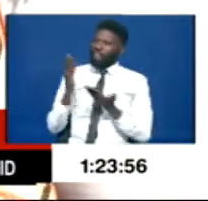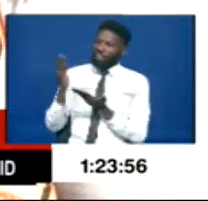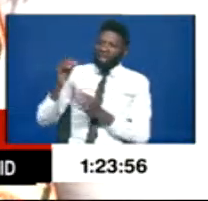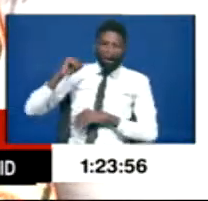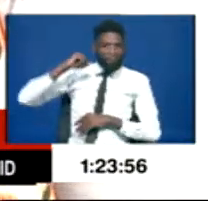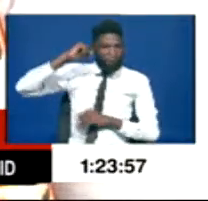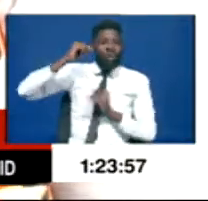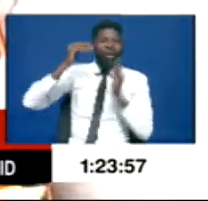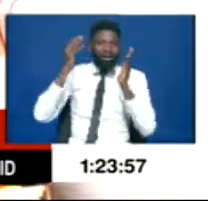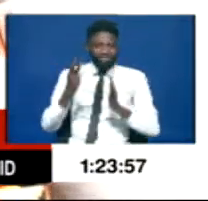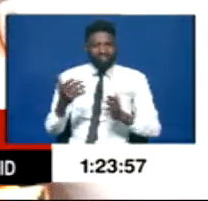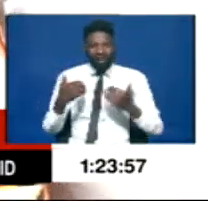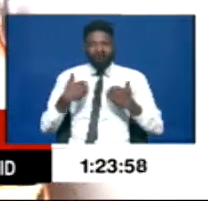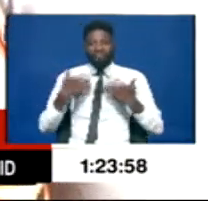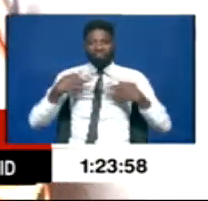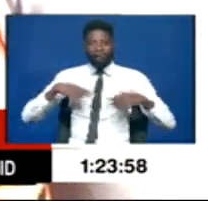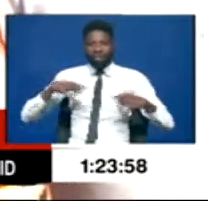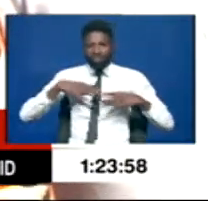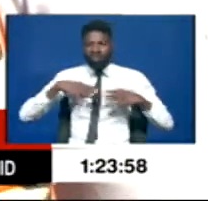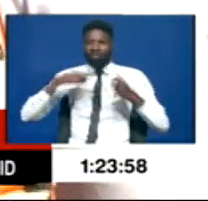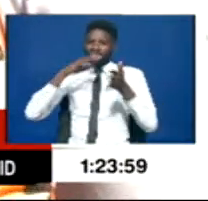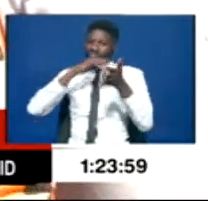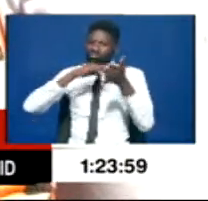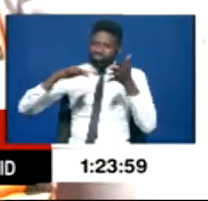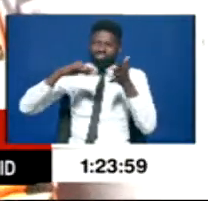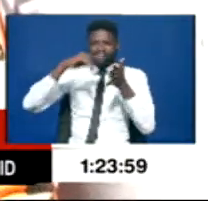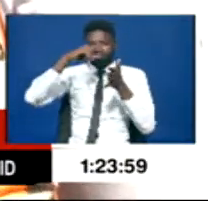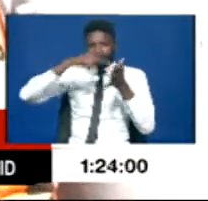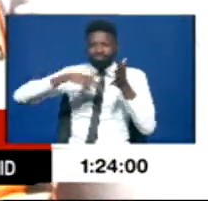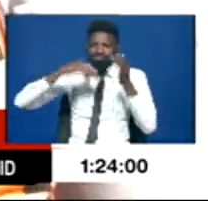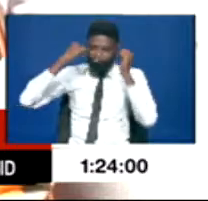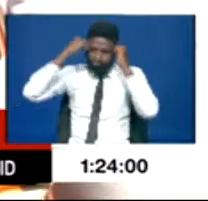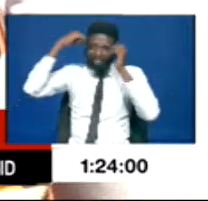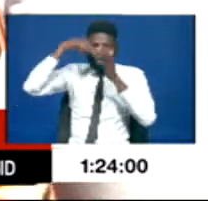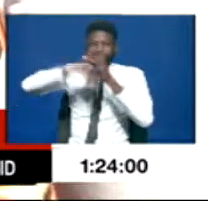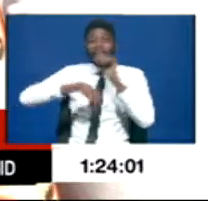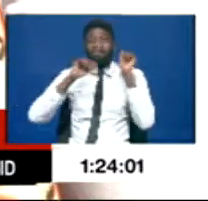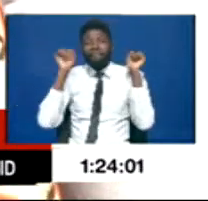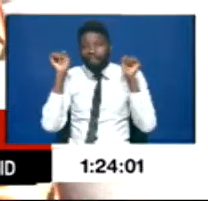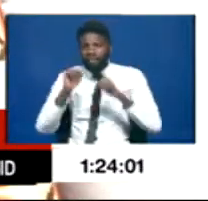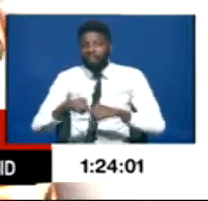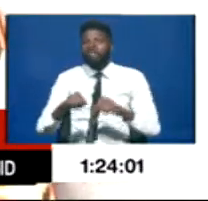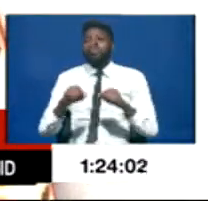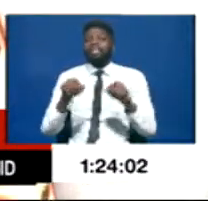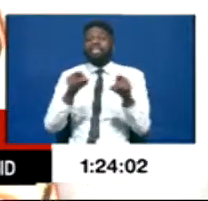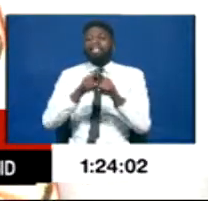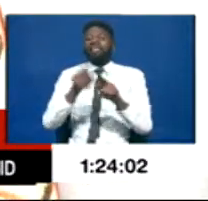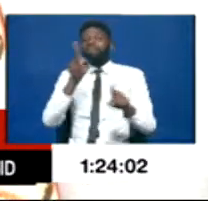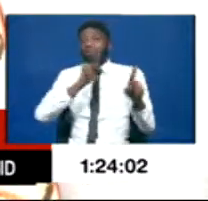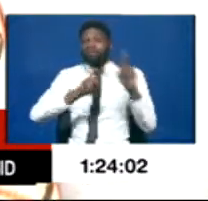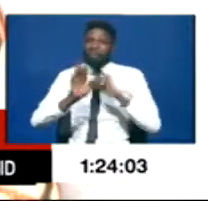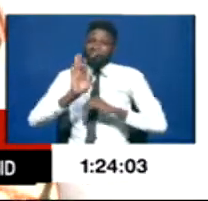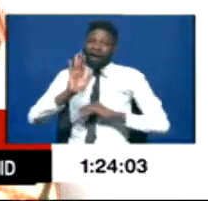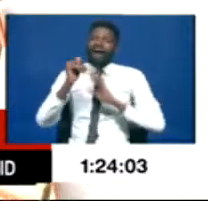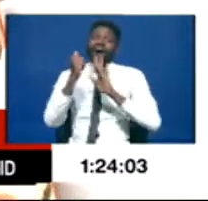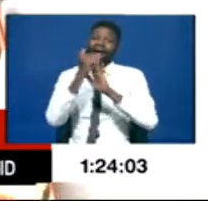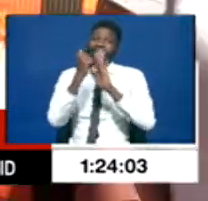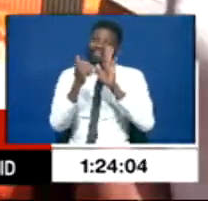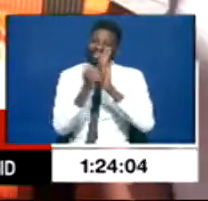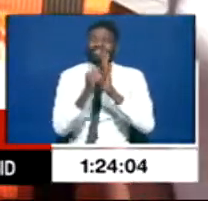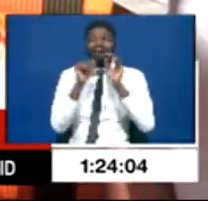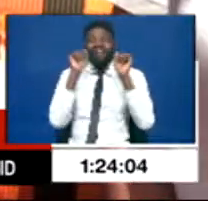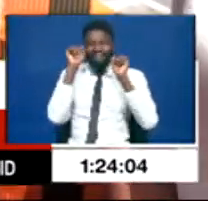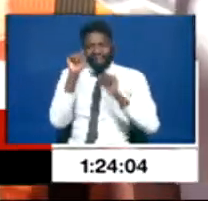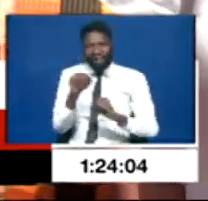ambao watakuwa kakamavu kuelezea sera zao, tutapata pengine wale wataweza kuendelea ajenda zao pasipo